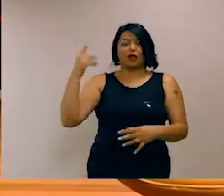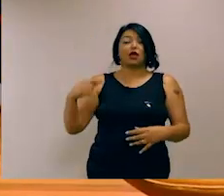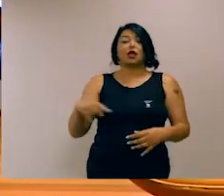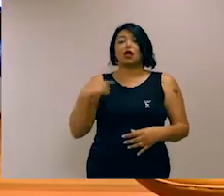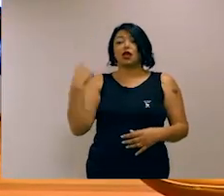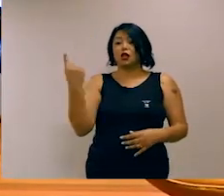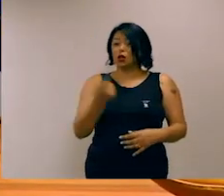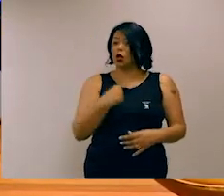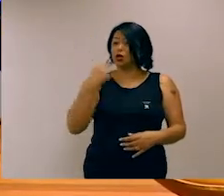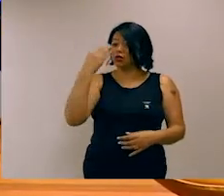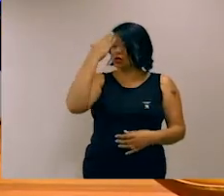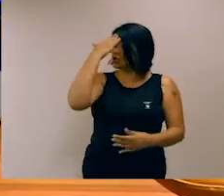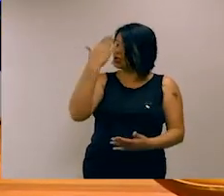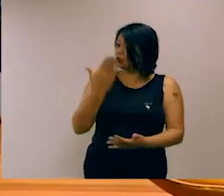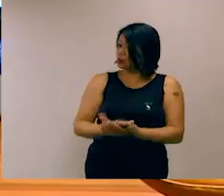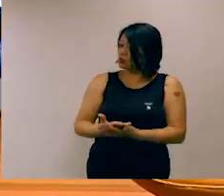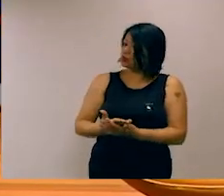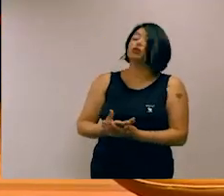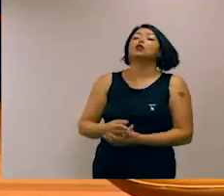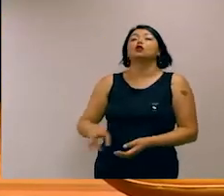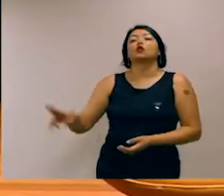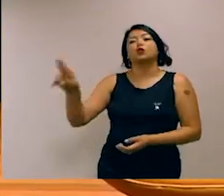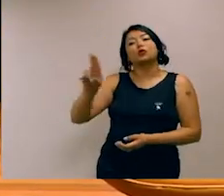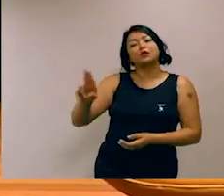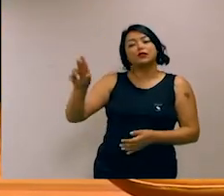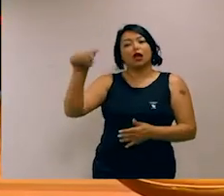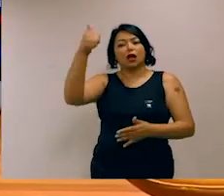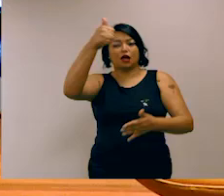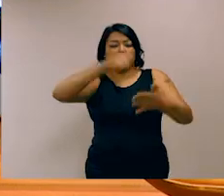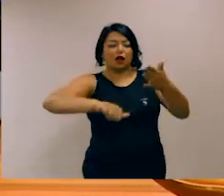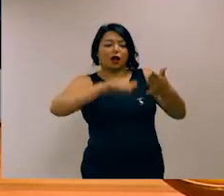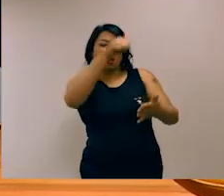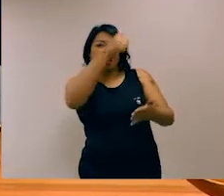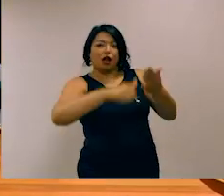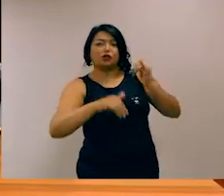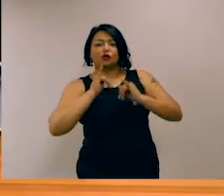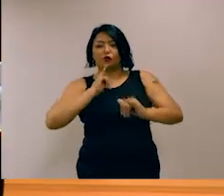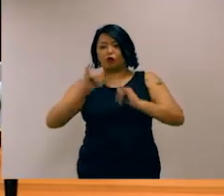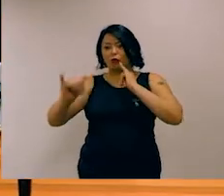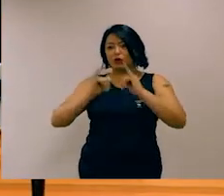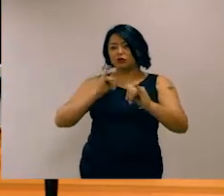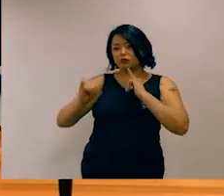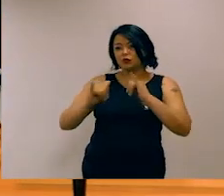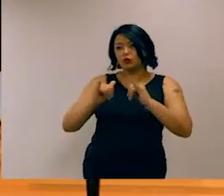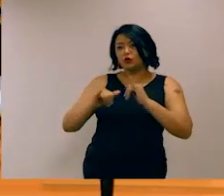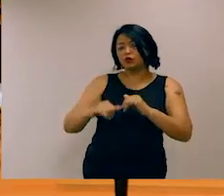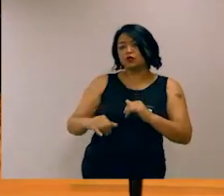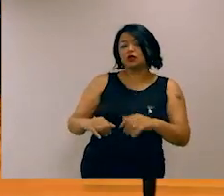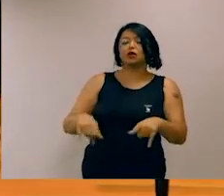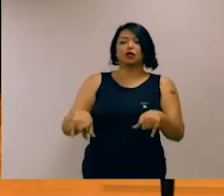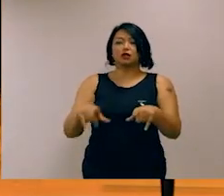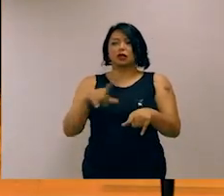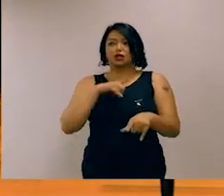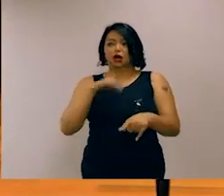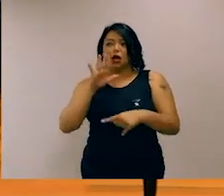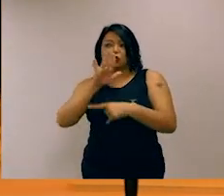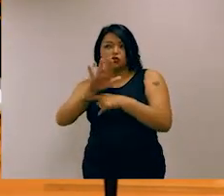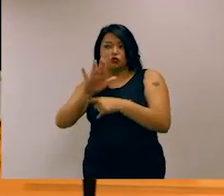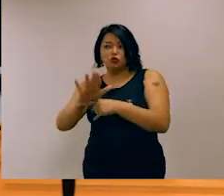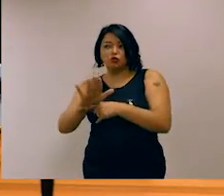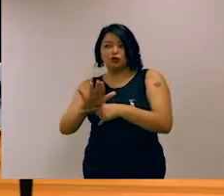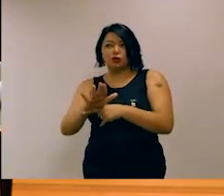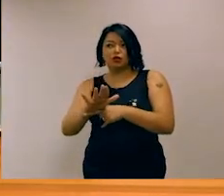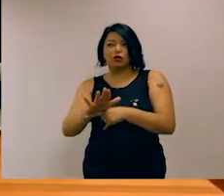who is here believes that the use of data analysis techniques can produce analysis and products. Why